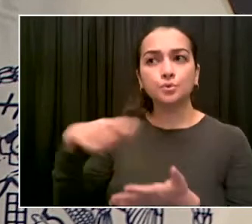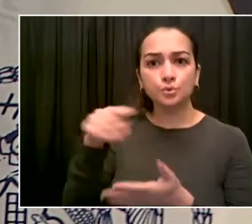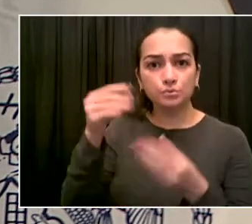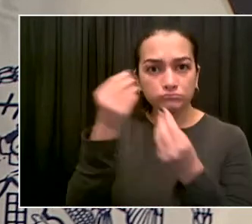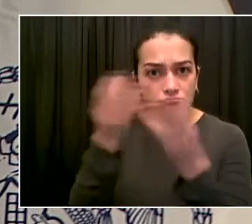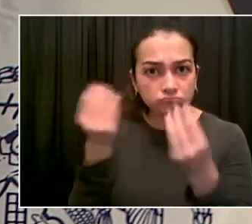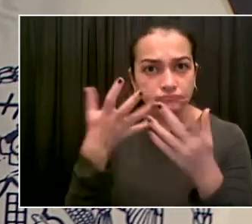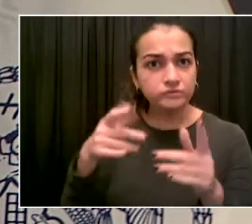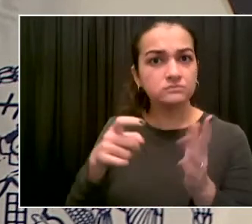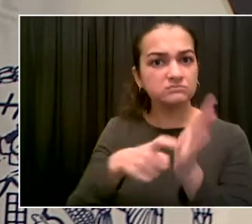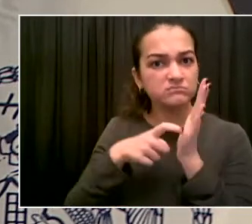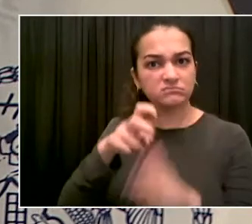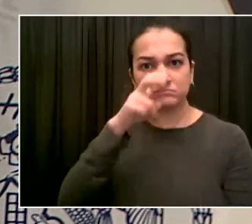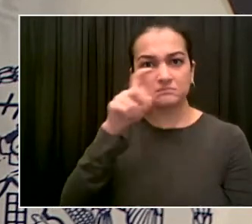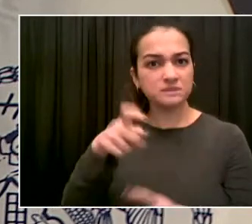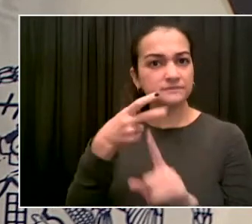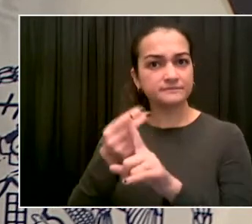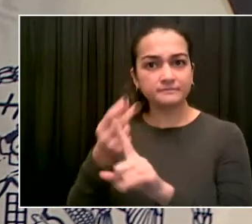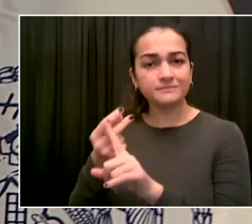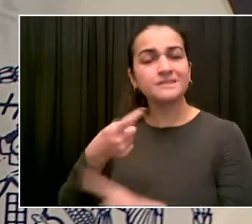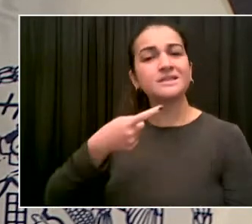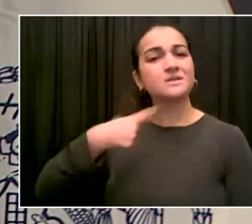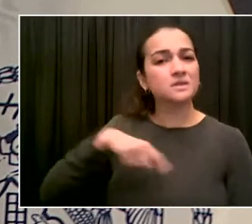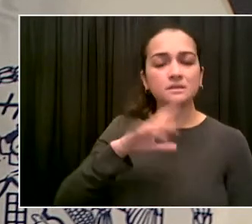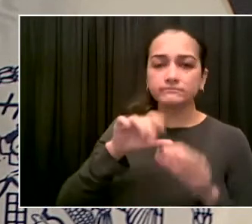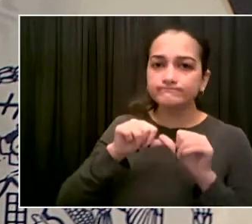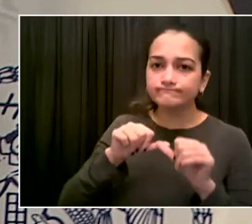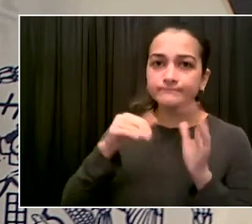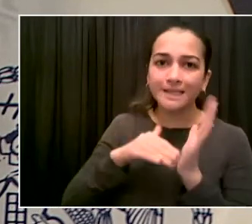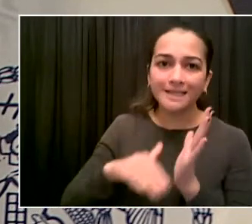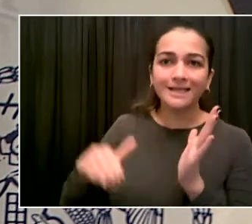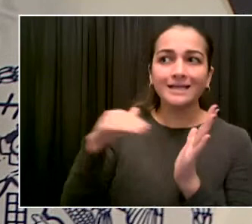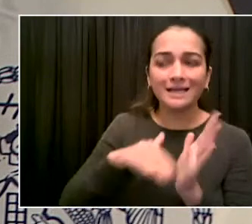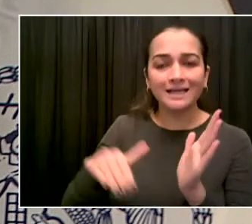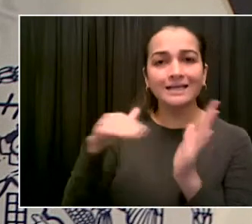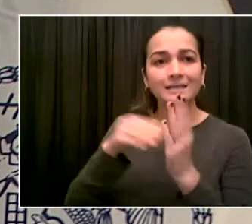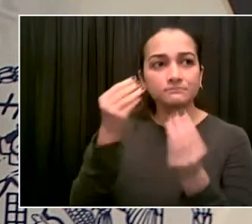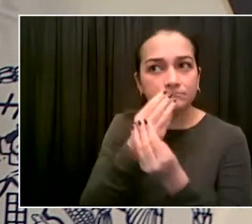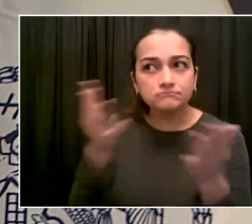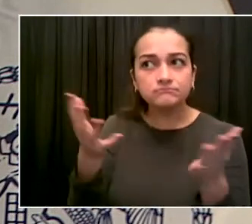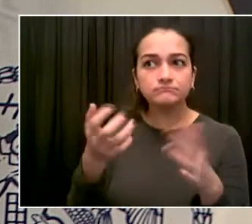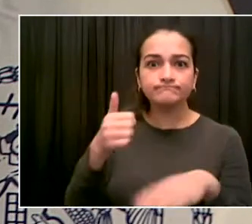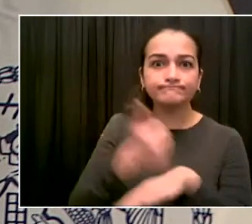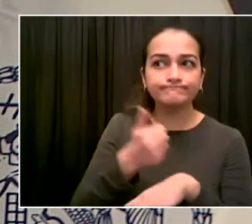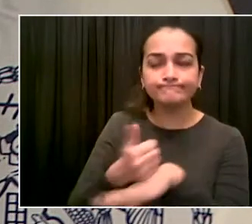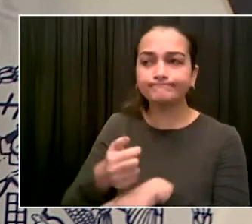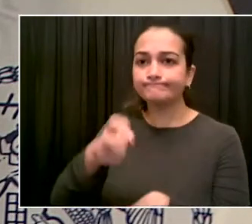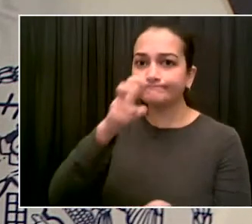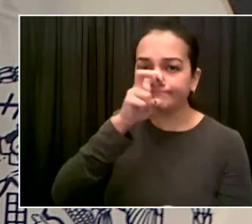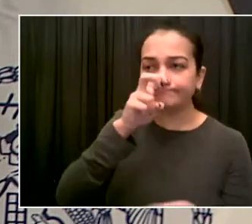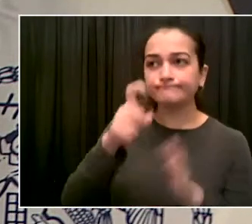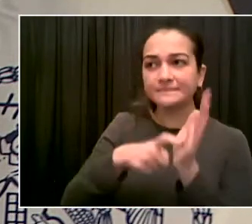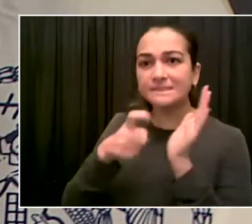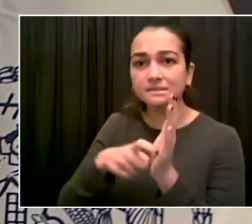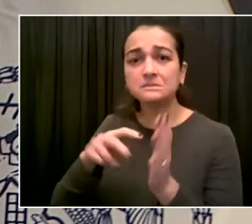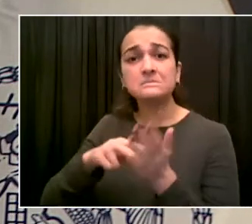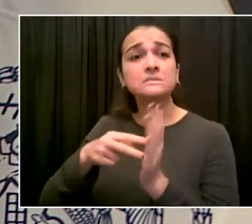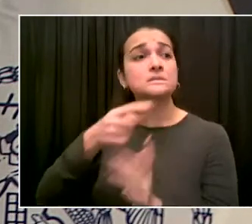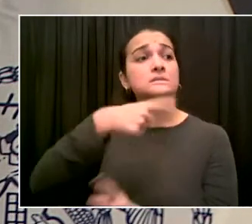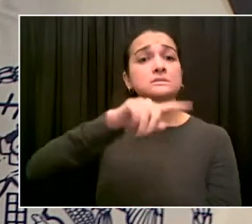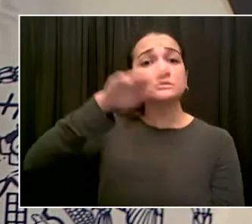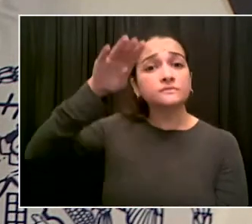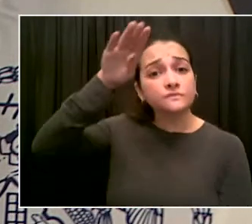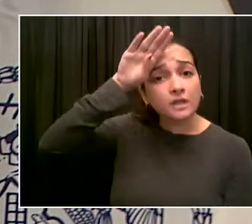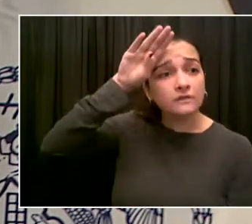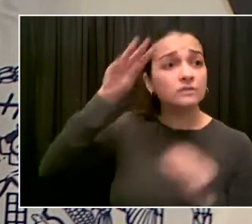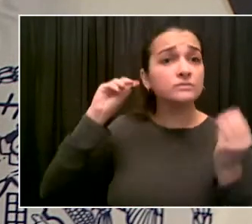this. We had the phase of vaccinate or test. There was lots of time. There were lots of incentives. But it's been